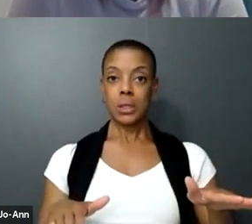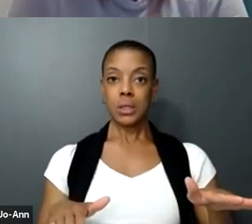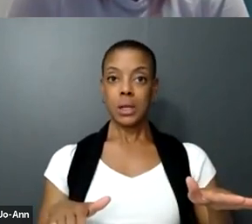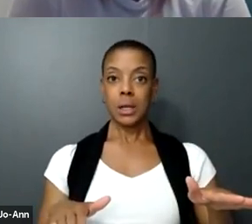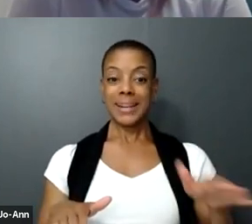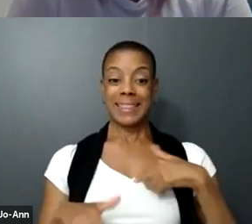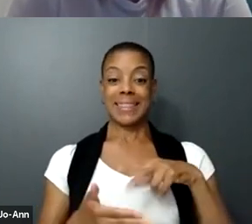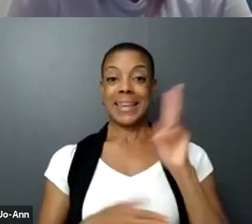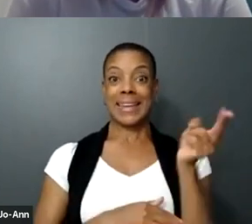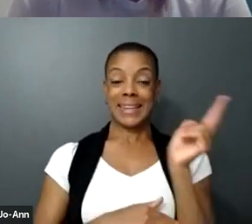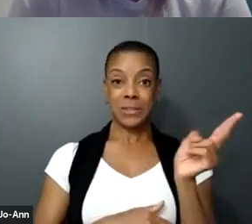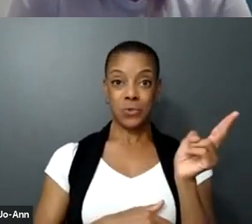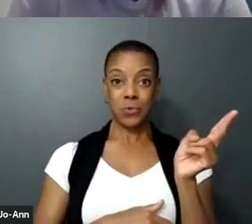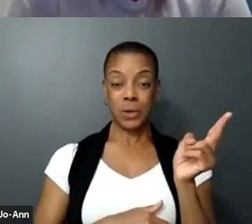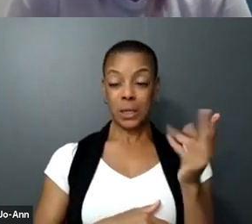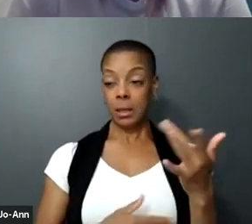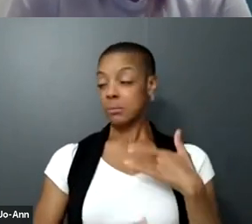this history.